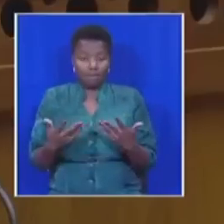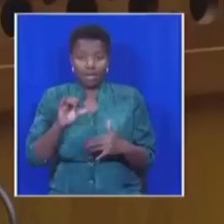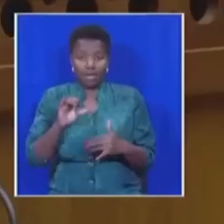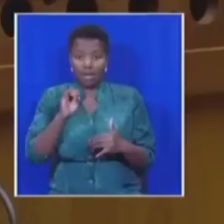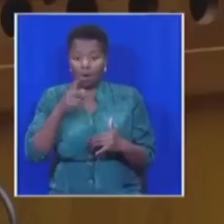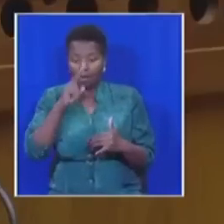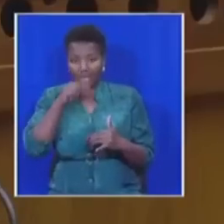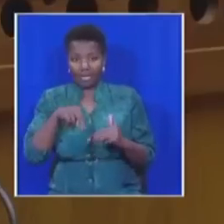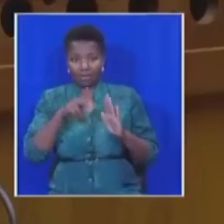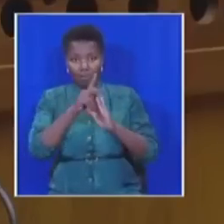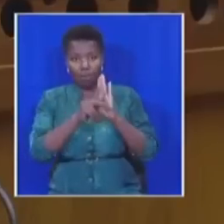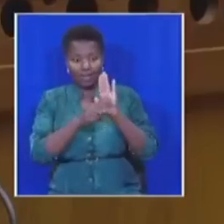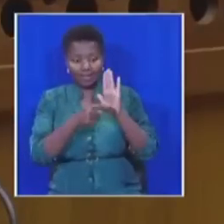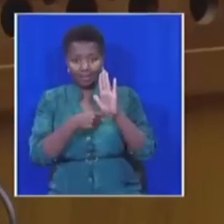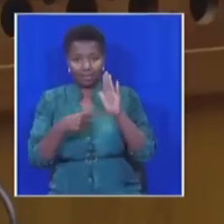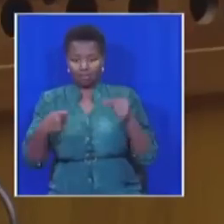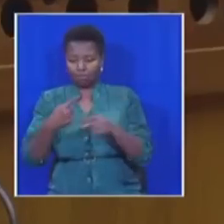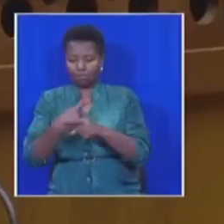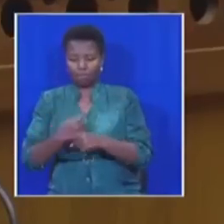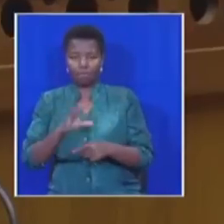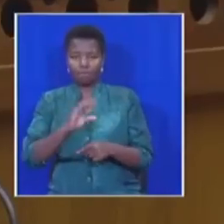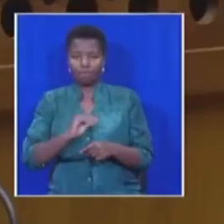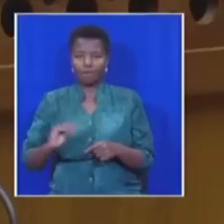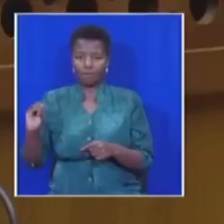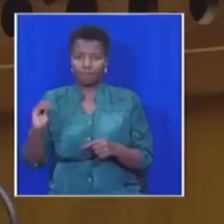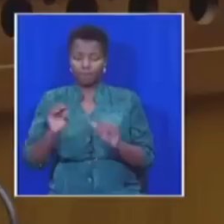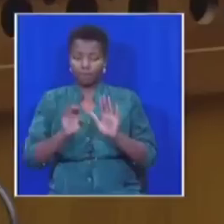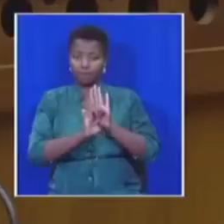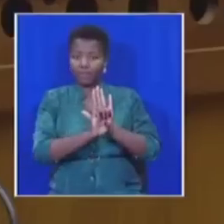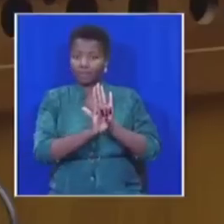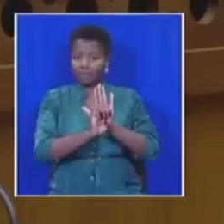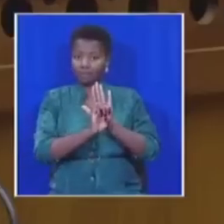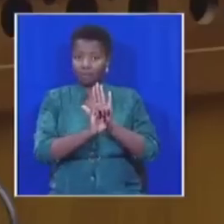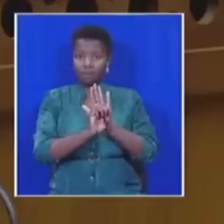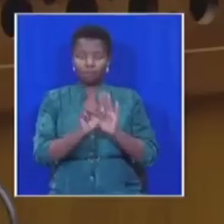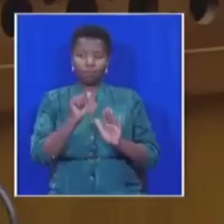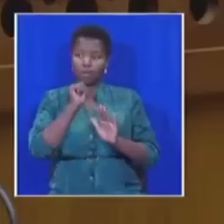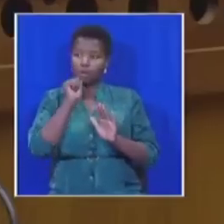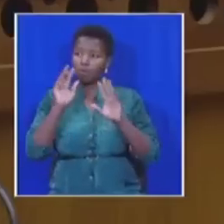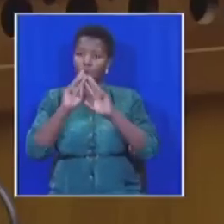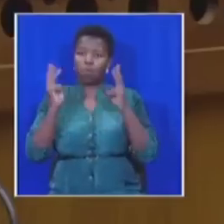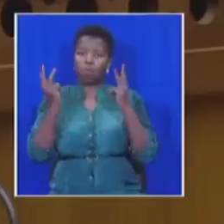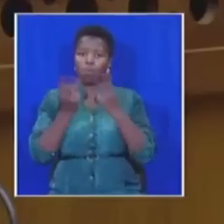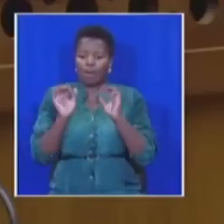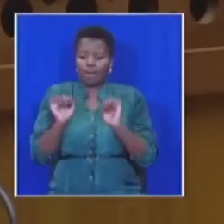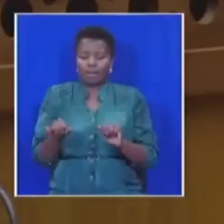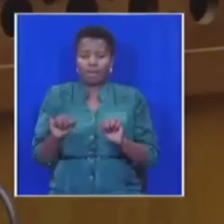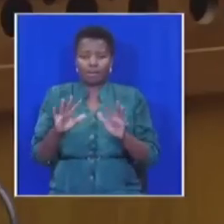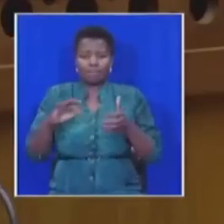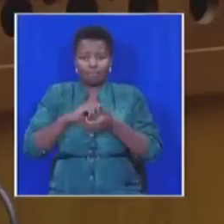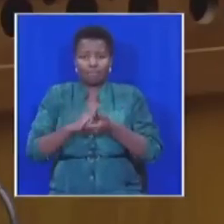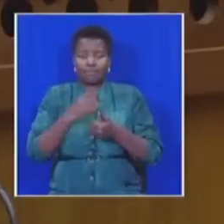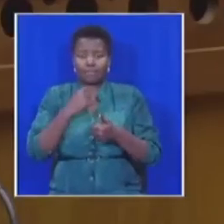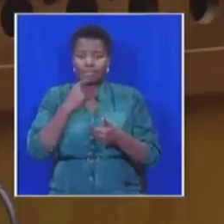and political contradictions. In the first instance, nowhere in the world does there exist a coalition between